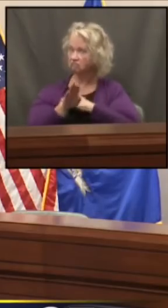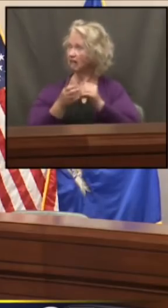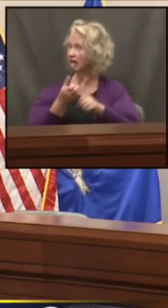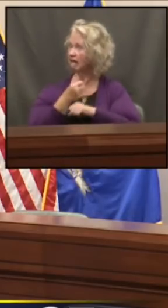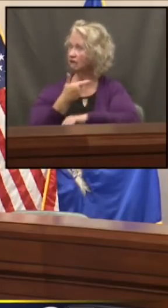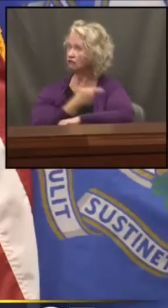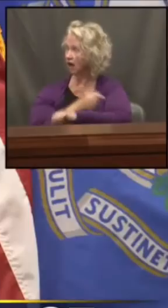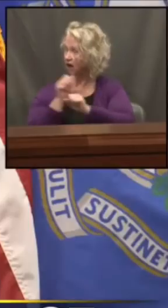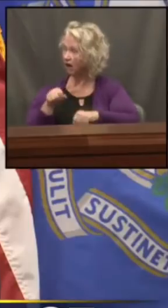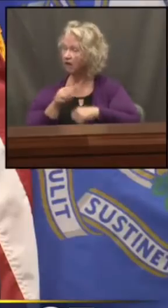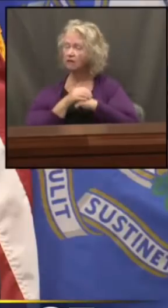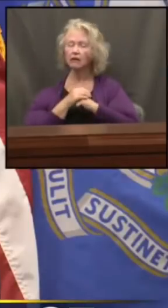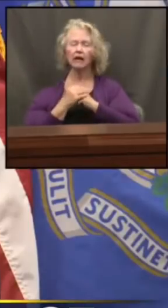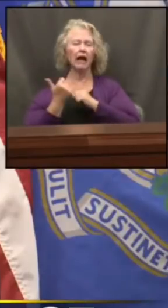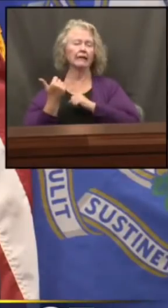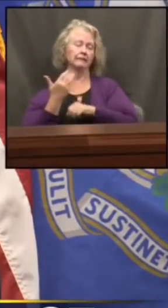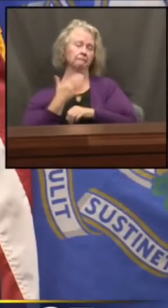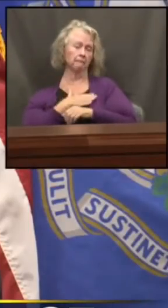From my point of view,